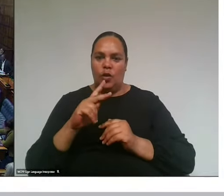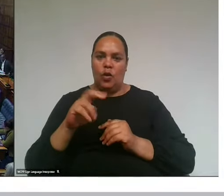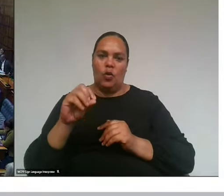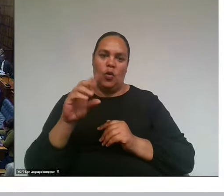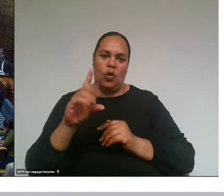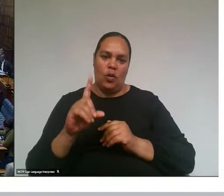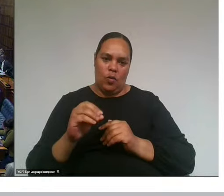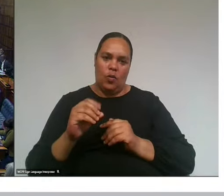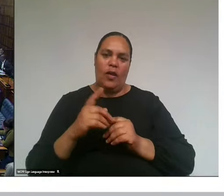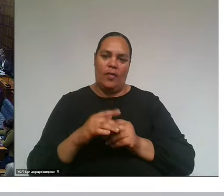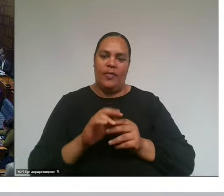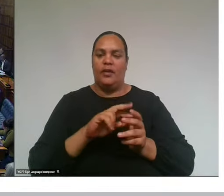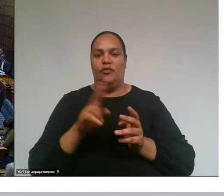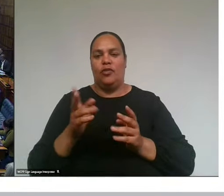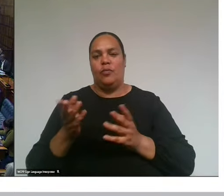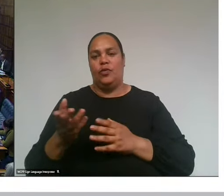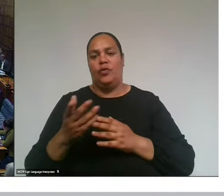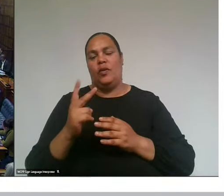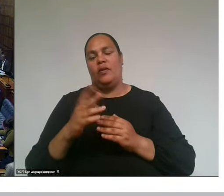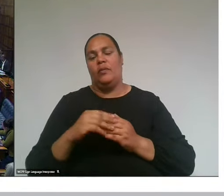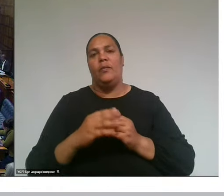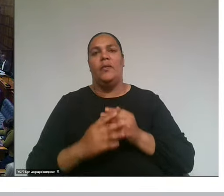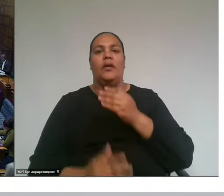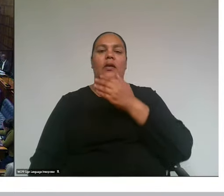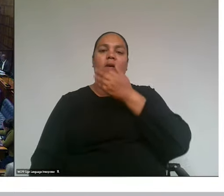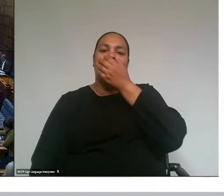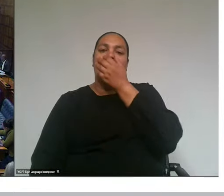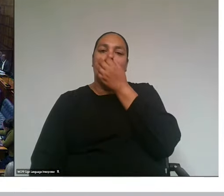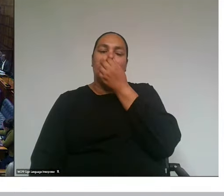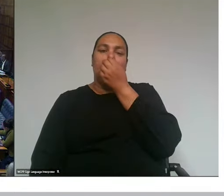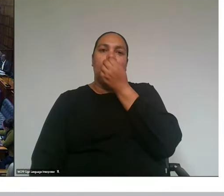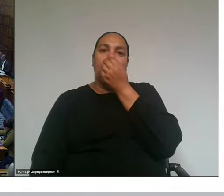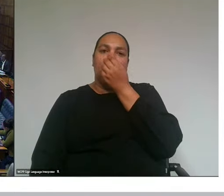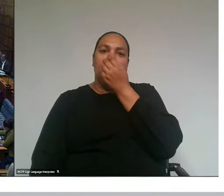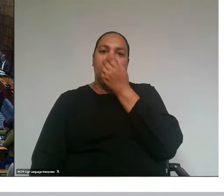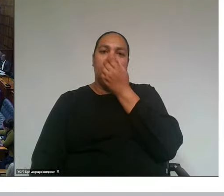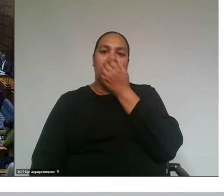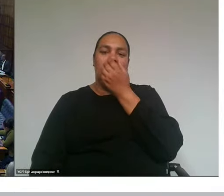M andler and then I'll jump to you me thank you member